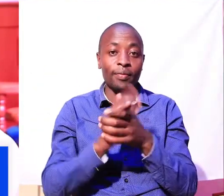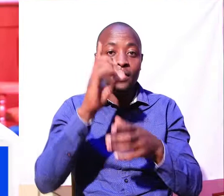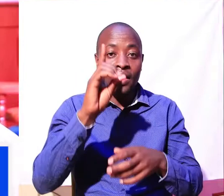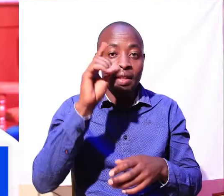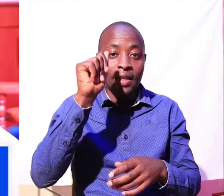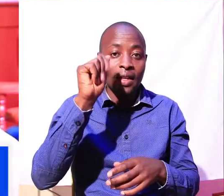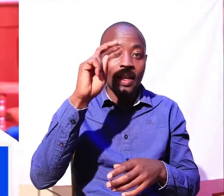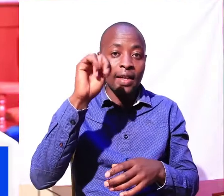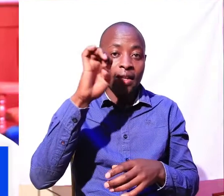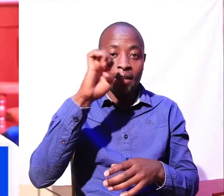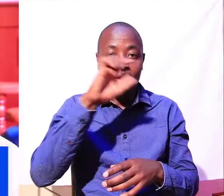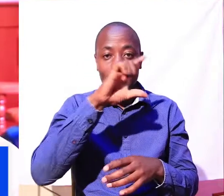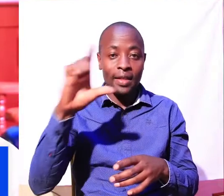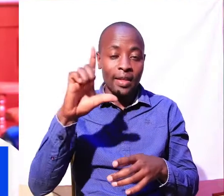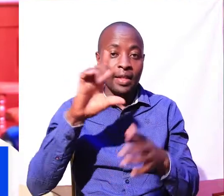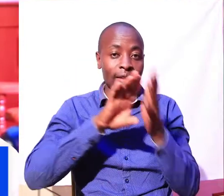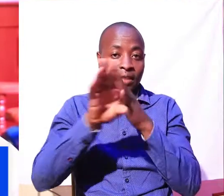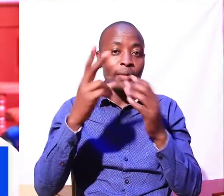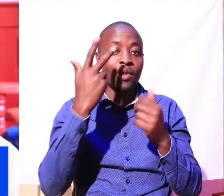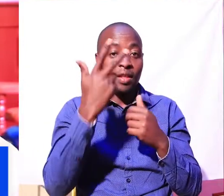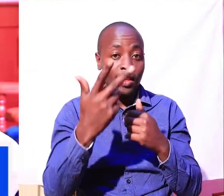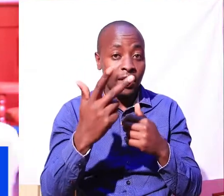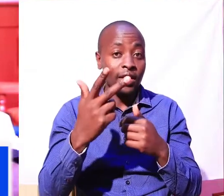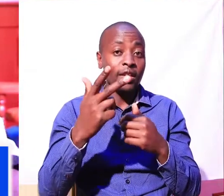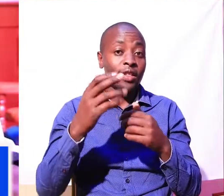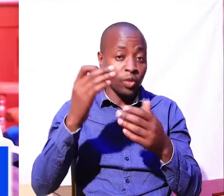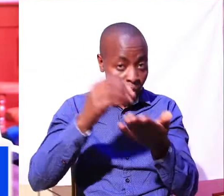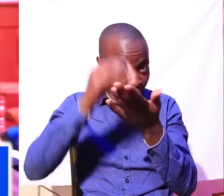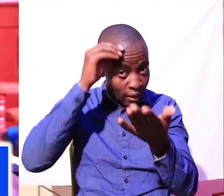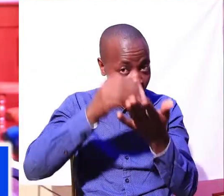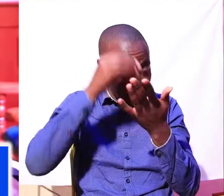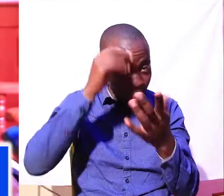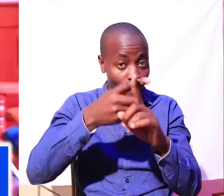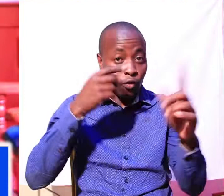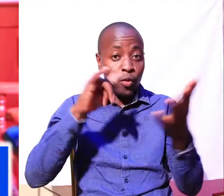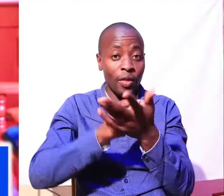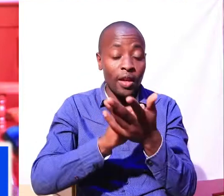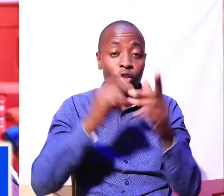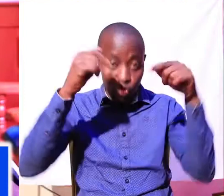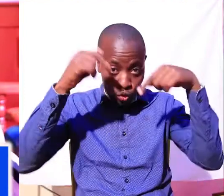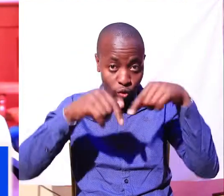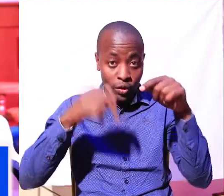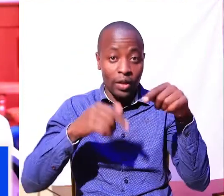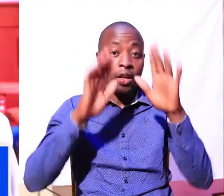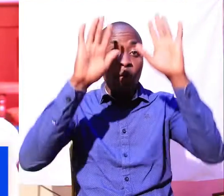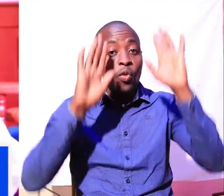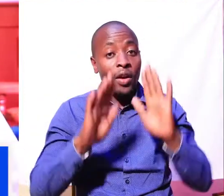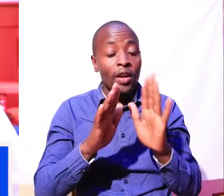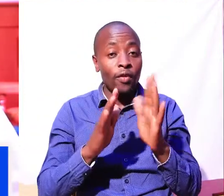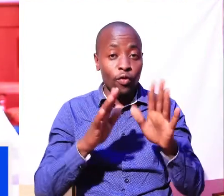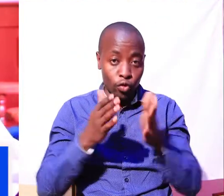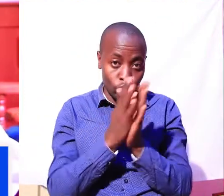Daniel chapter 3 is our reflection for today. Another very interesting story about the